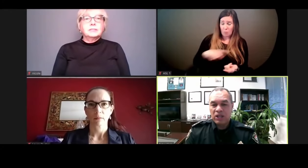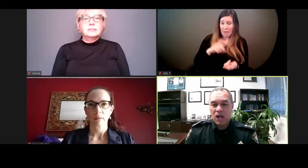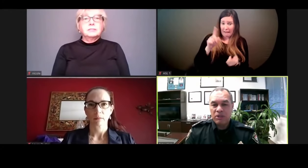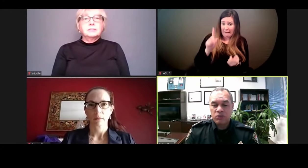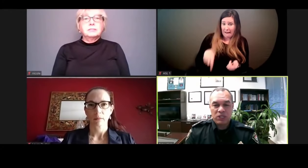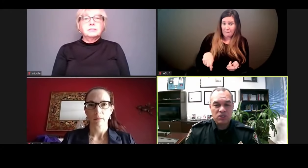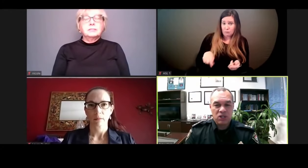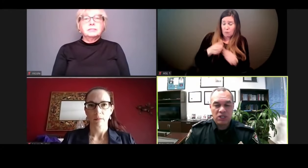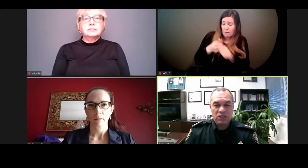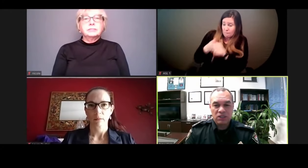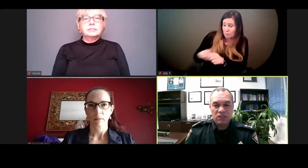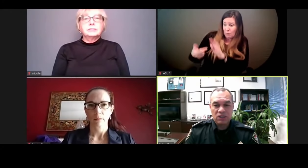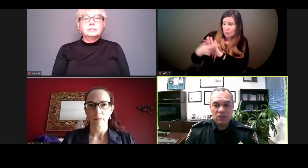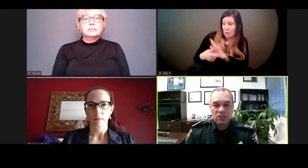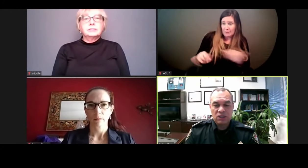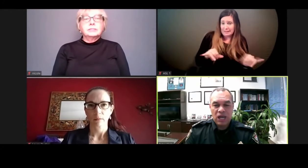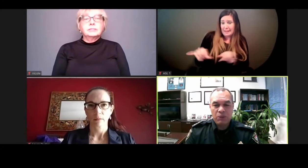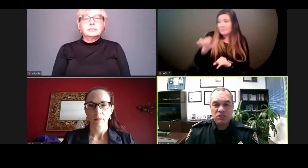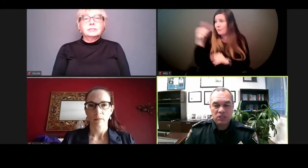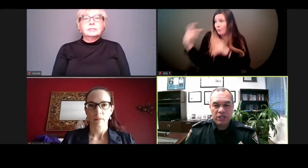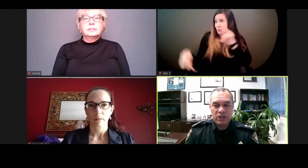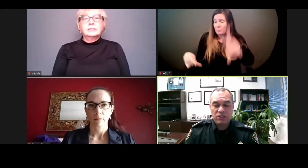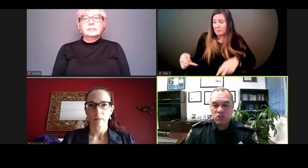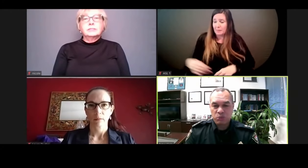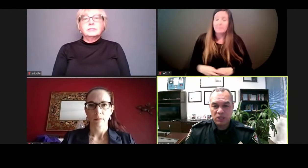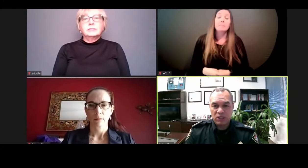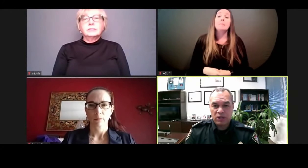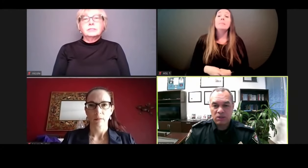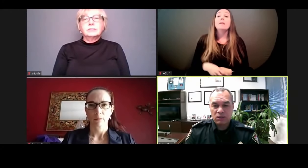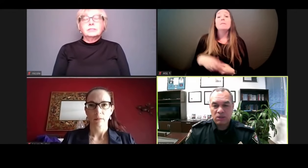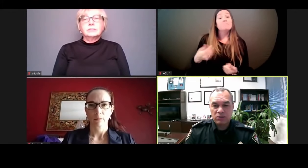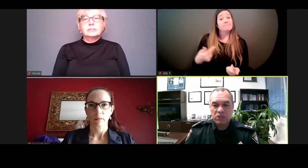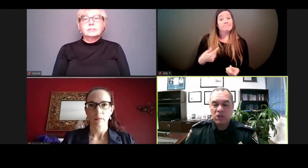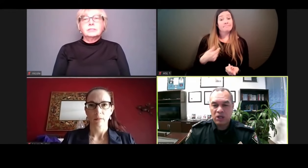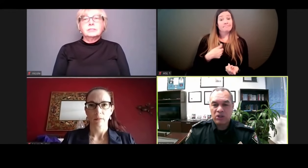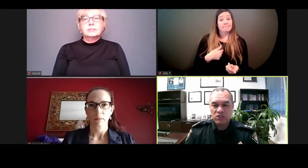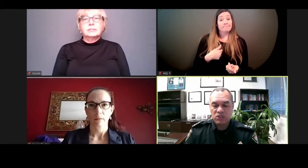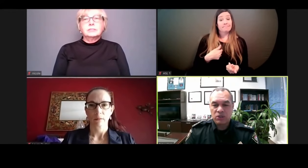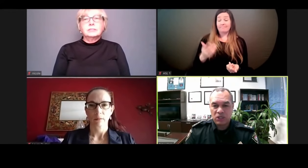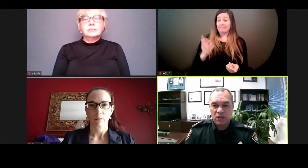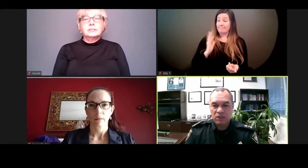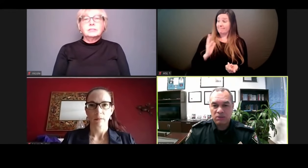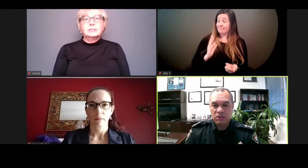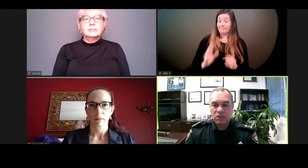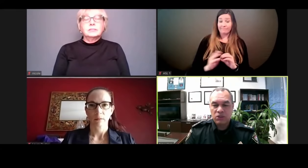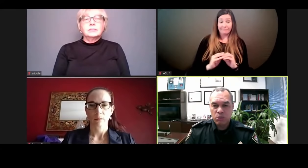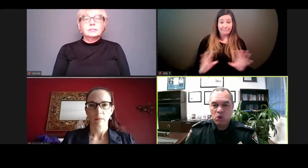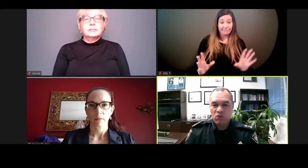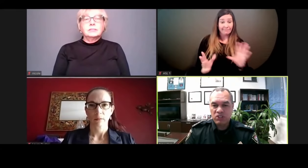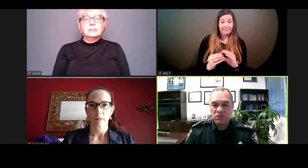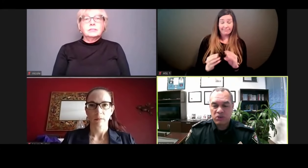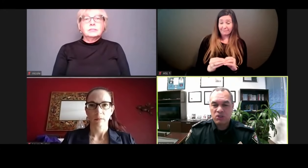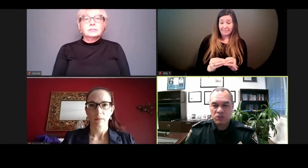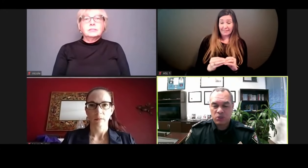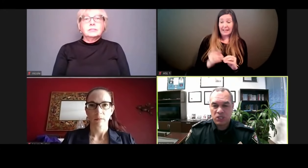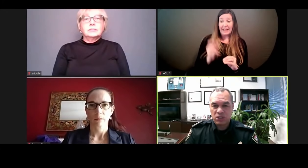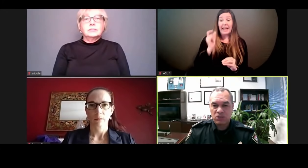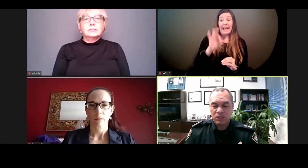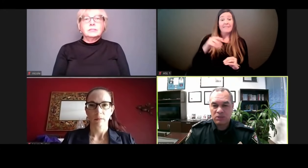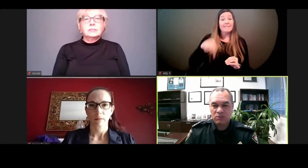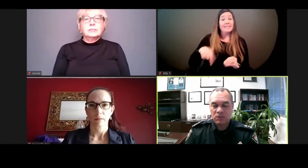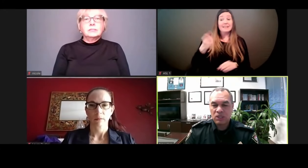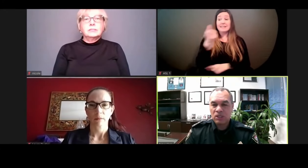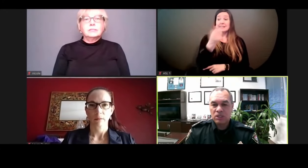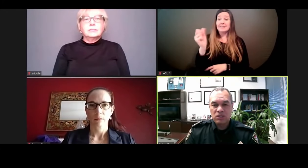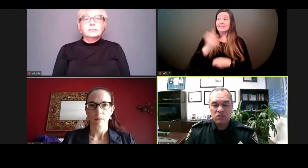In my comments when I started, I was clear, as you've been clear, the longer this goes on, the more risks there are associated to